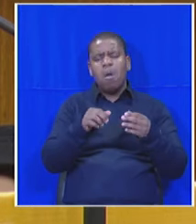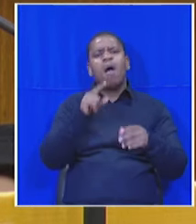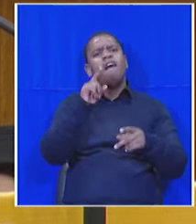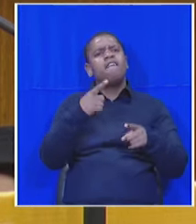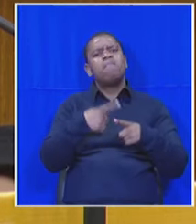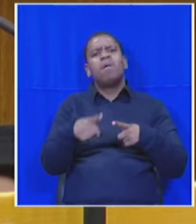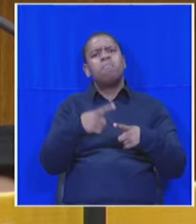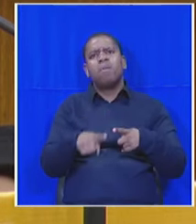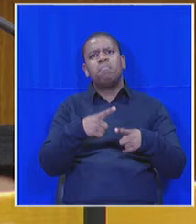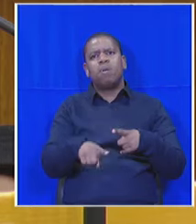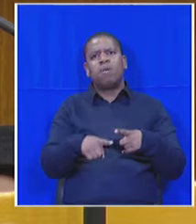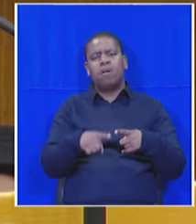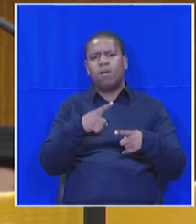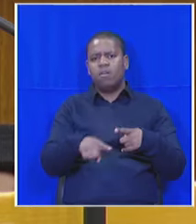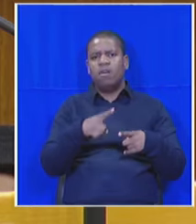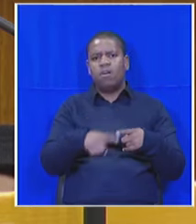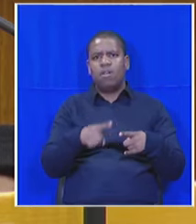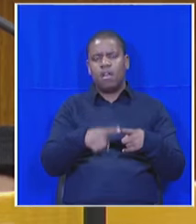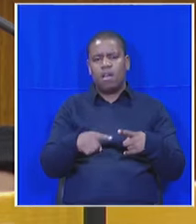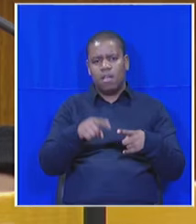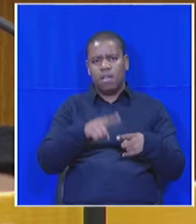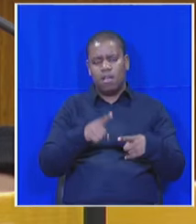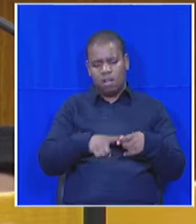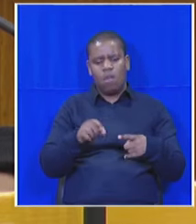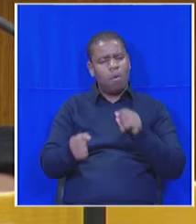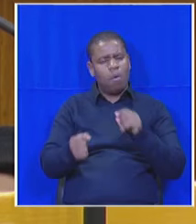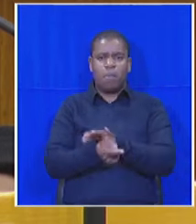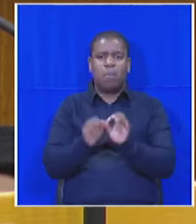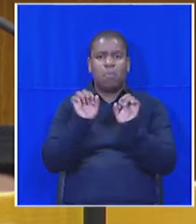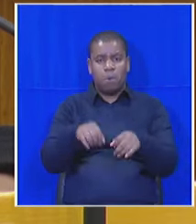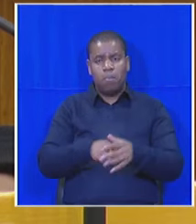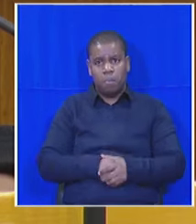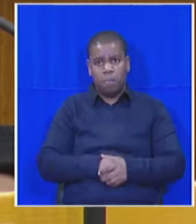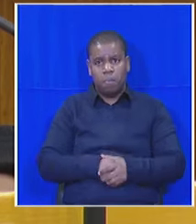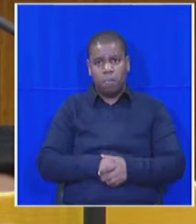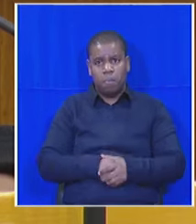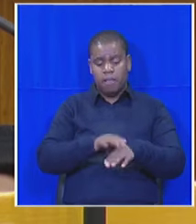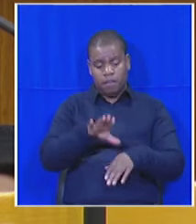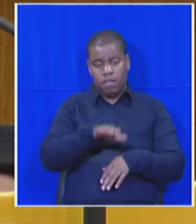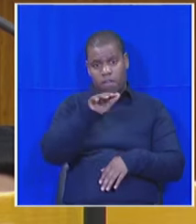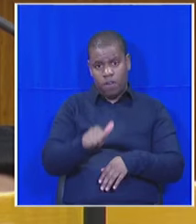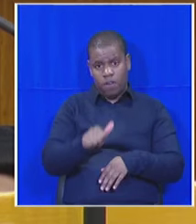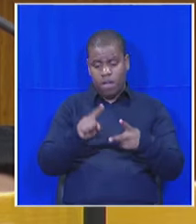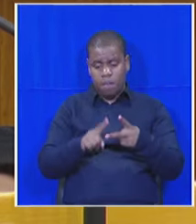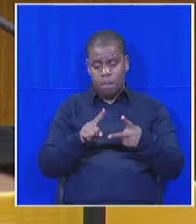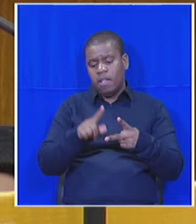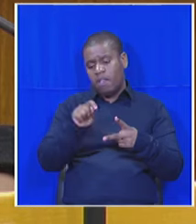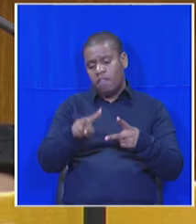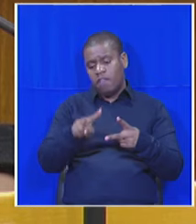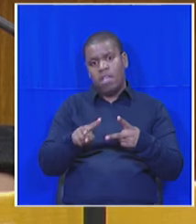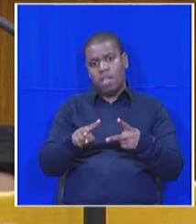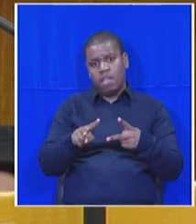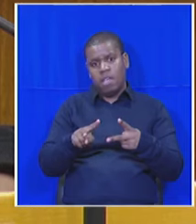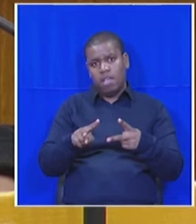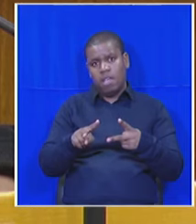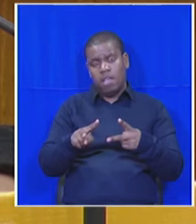first time in the history of South Africa. We welcome also the delinking of South African SABC TV licenses